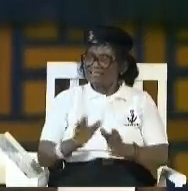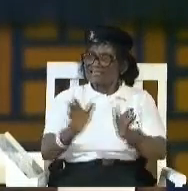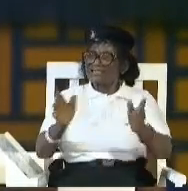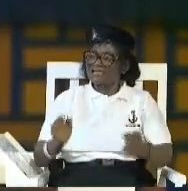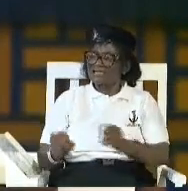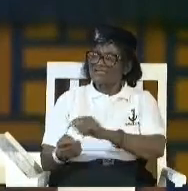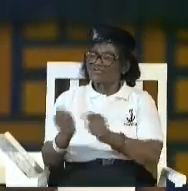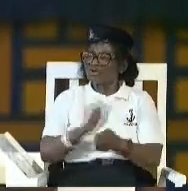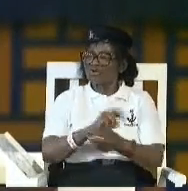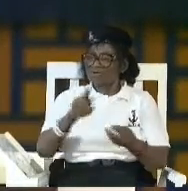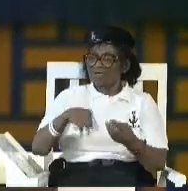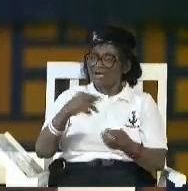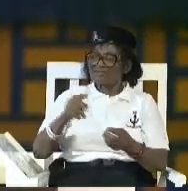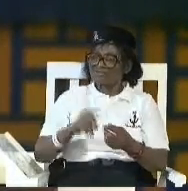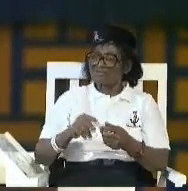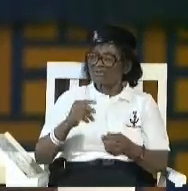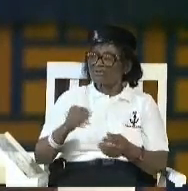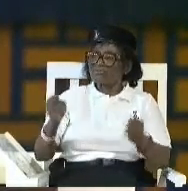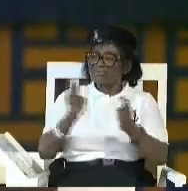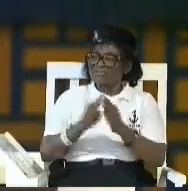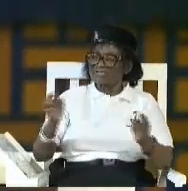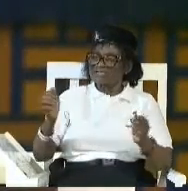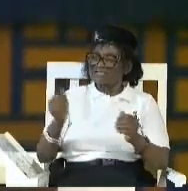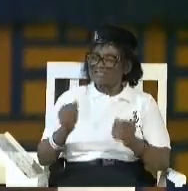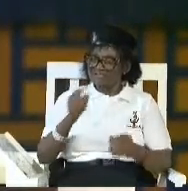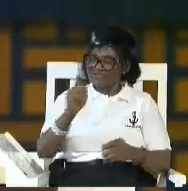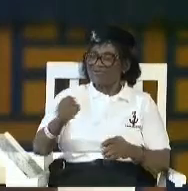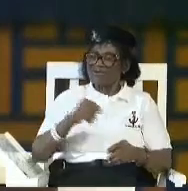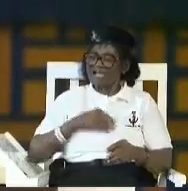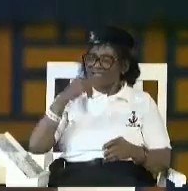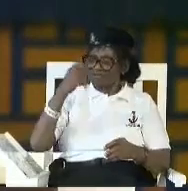you. I saw everything that happened."